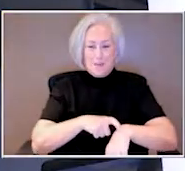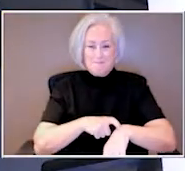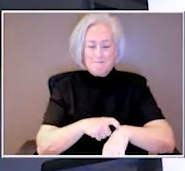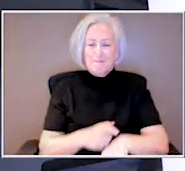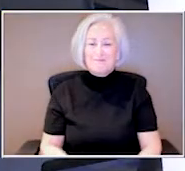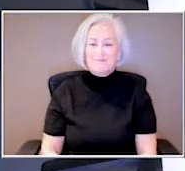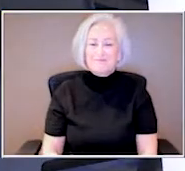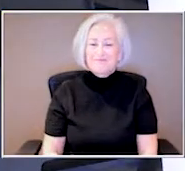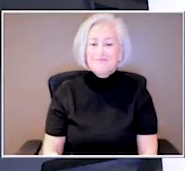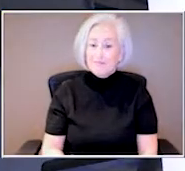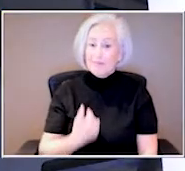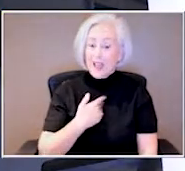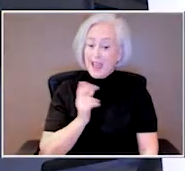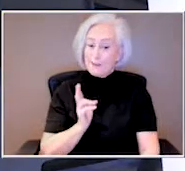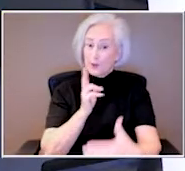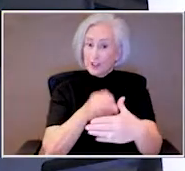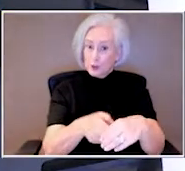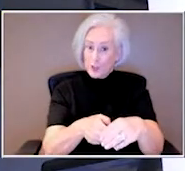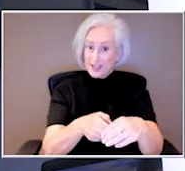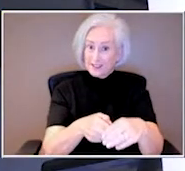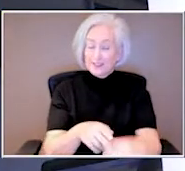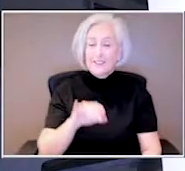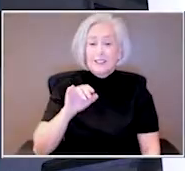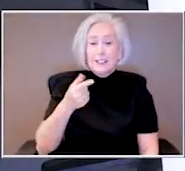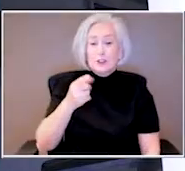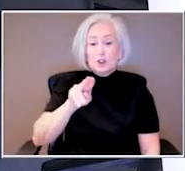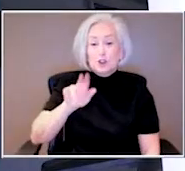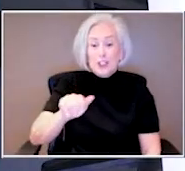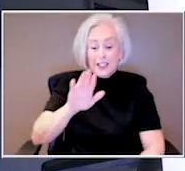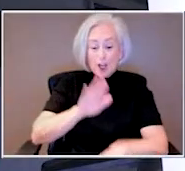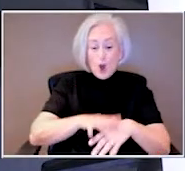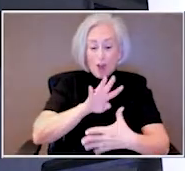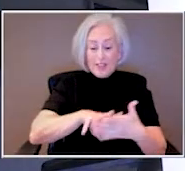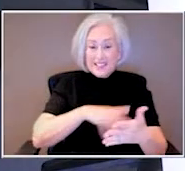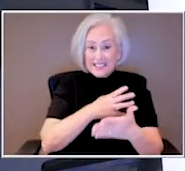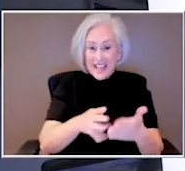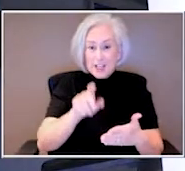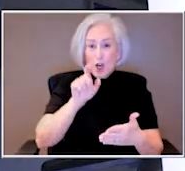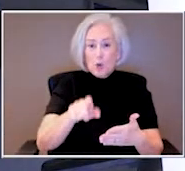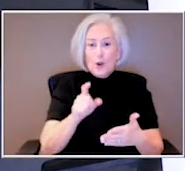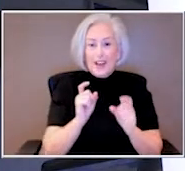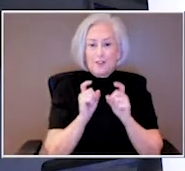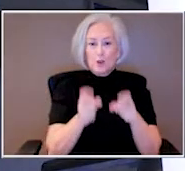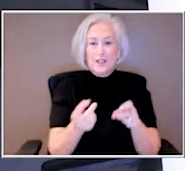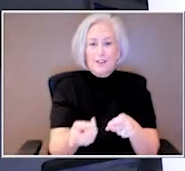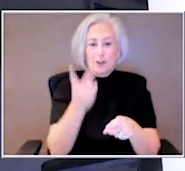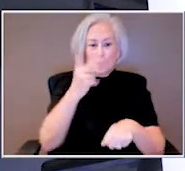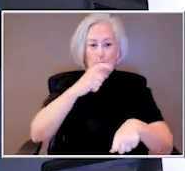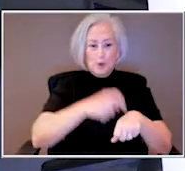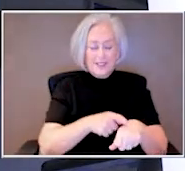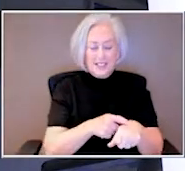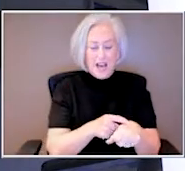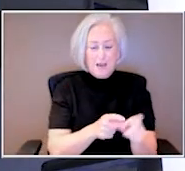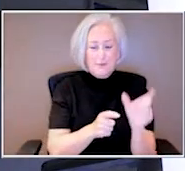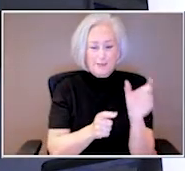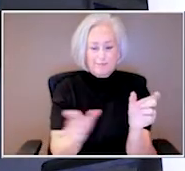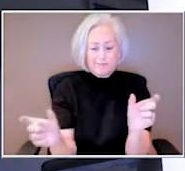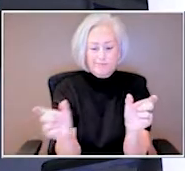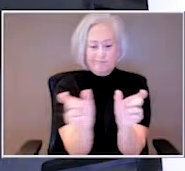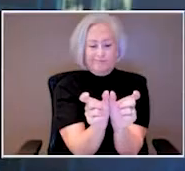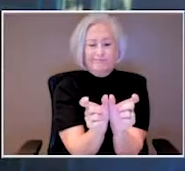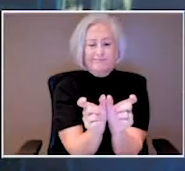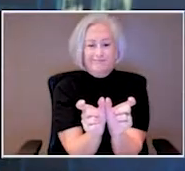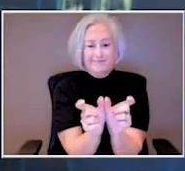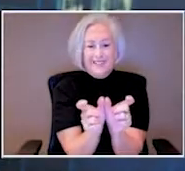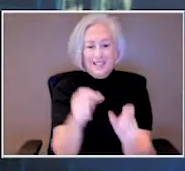interject. When Ginny is on the schedule to come in, we do have to give her 2 slots of patients. I like that. 50% of the time is